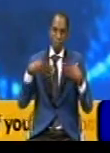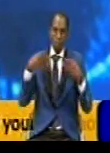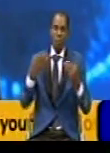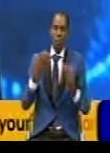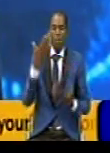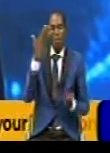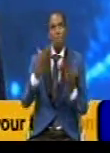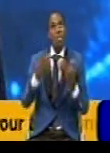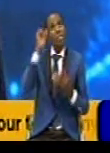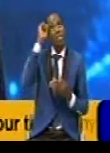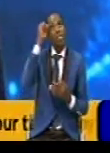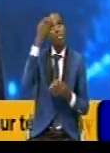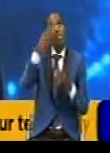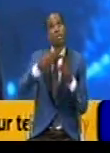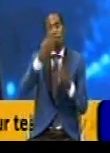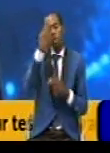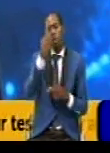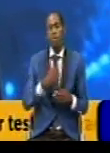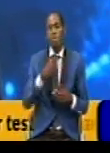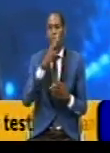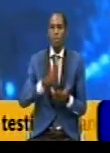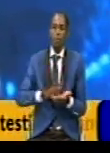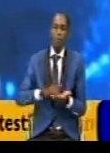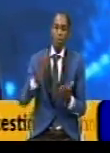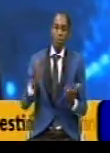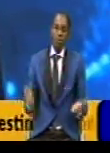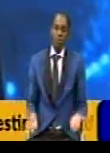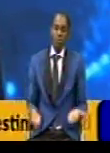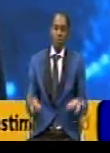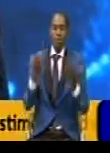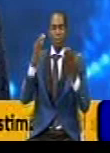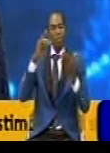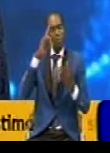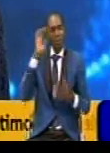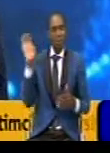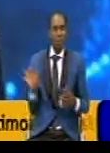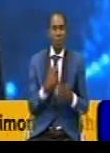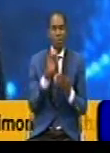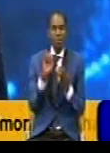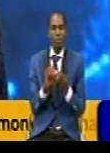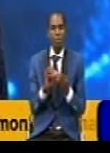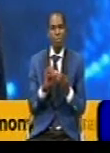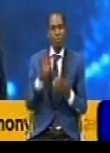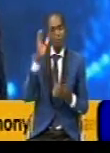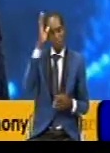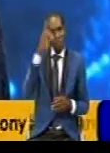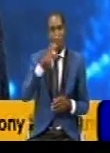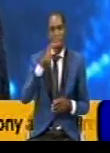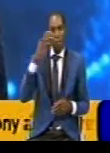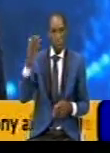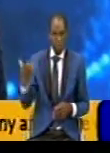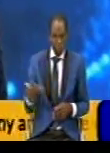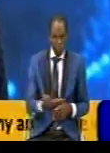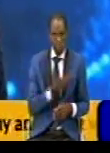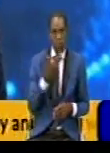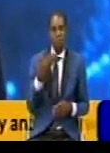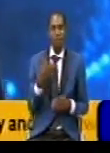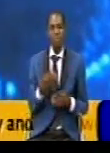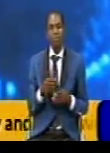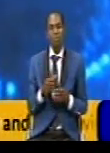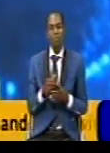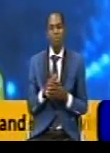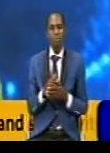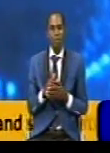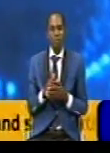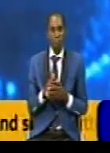To the glory of God, I am healed. And may His name alone be glorified, exalted, and adored